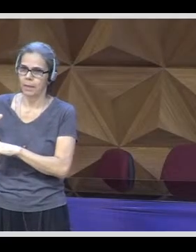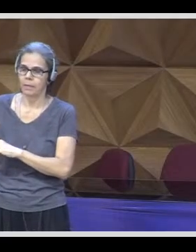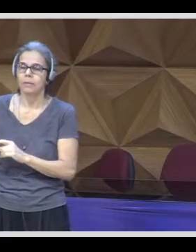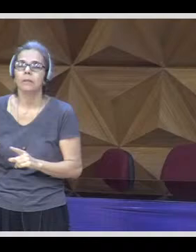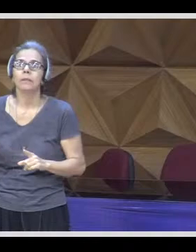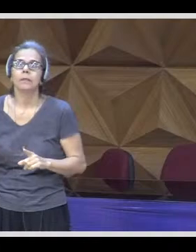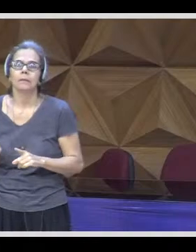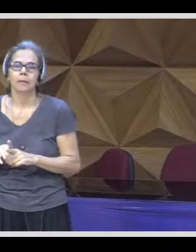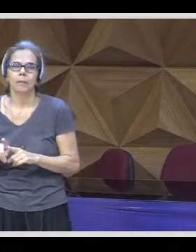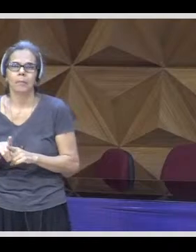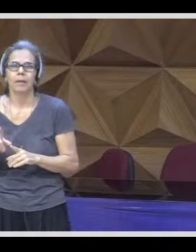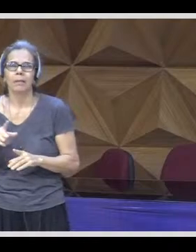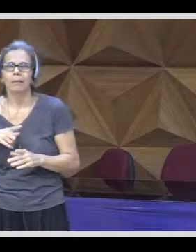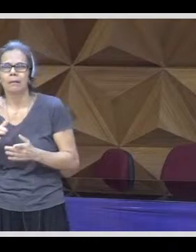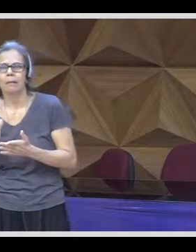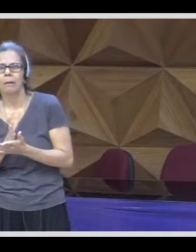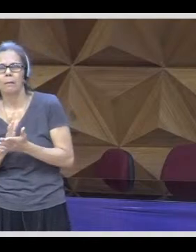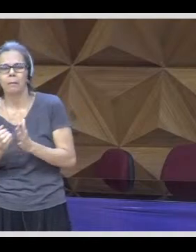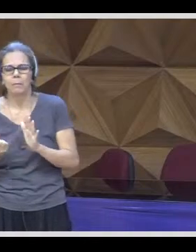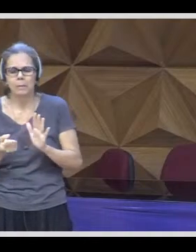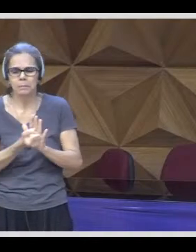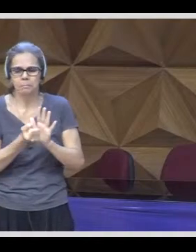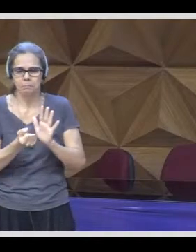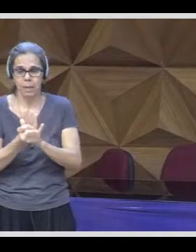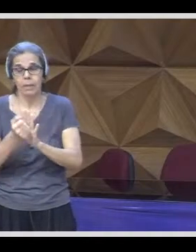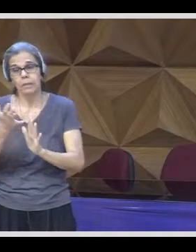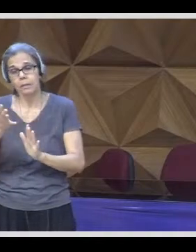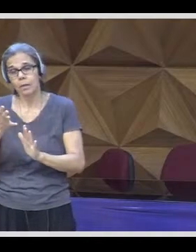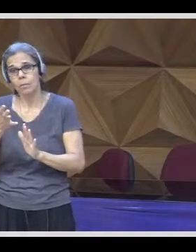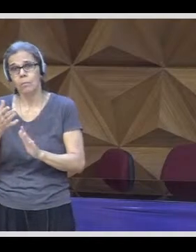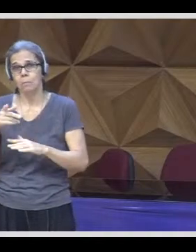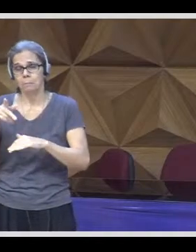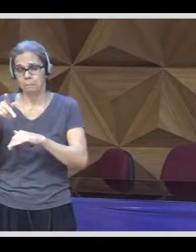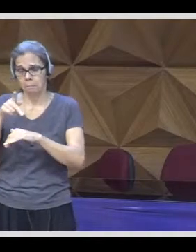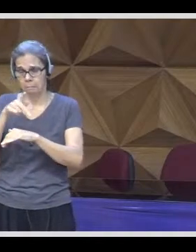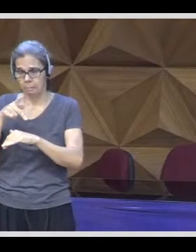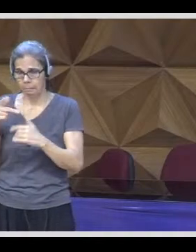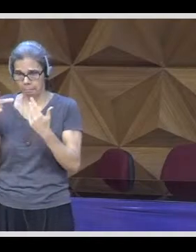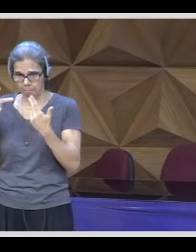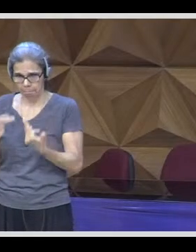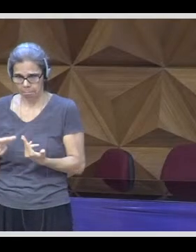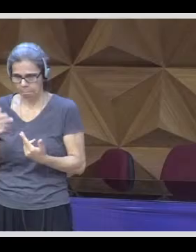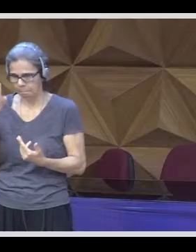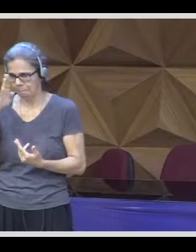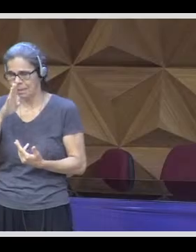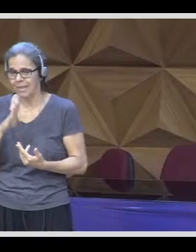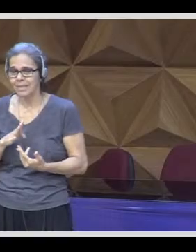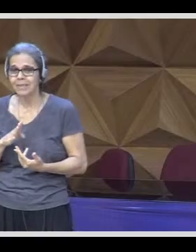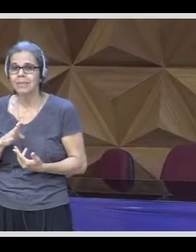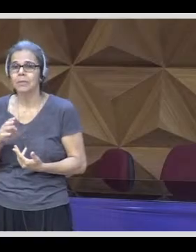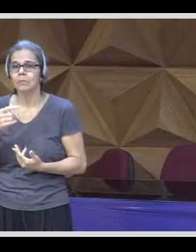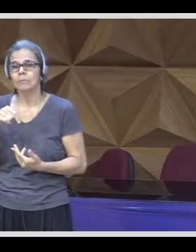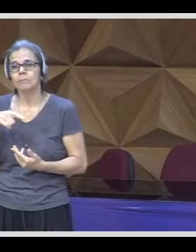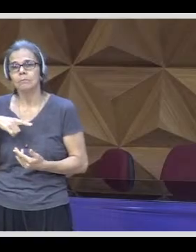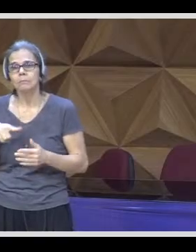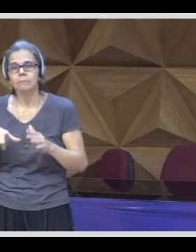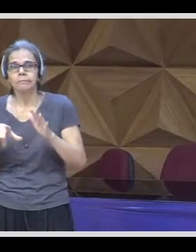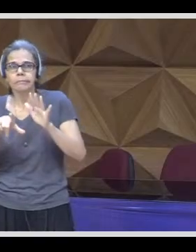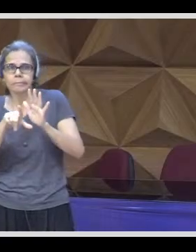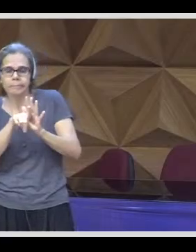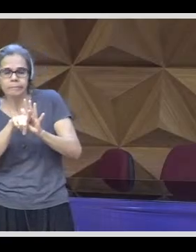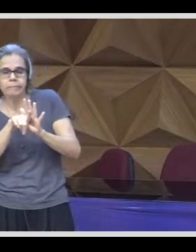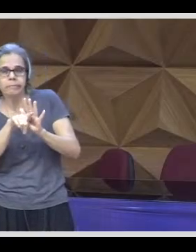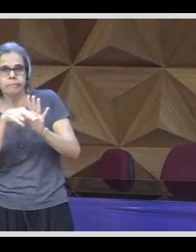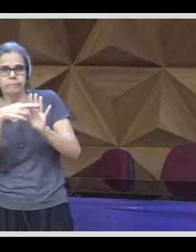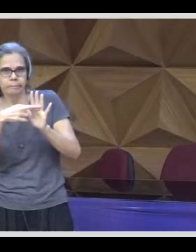in some countries like Brazil, it's a critical point because we have legislation, or we have regulations, better saying,